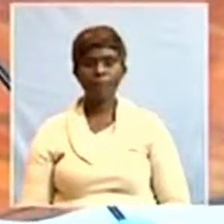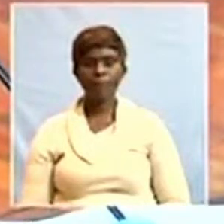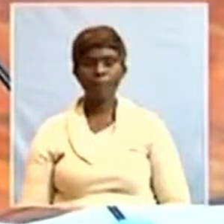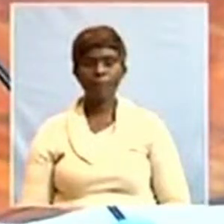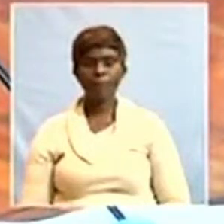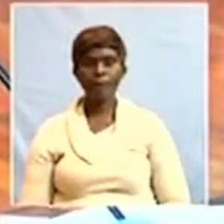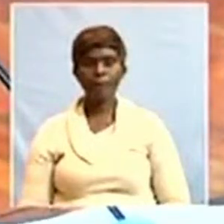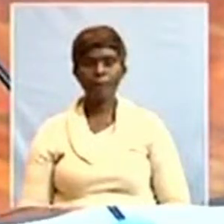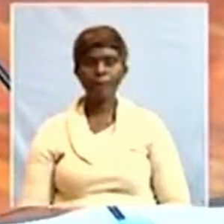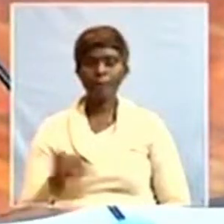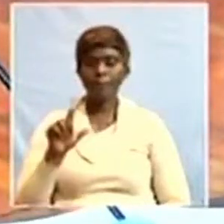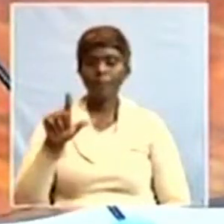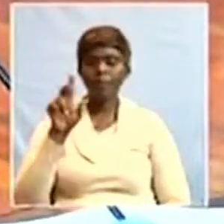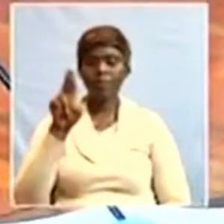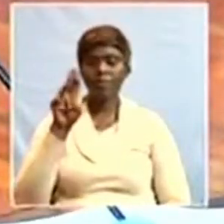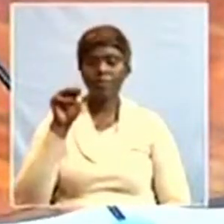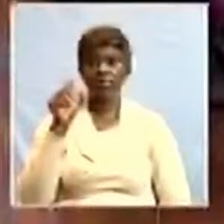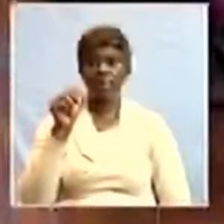Honorable Lumai.